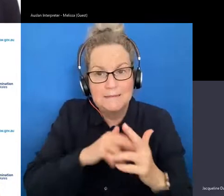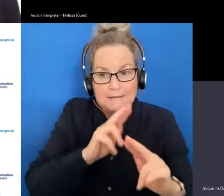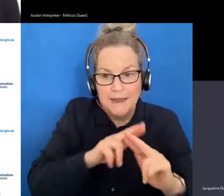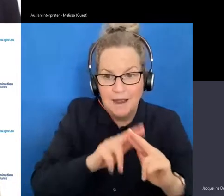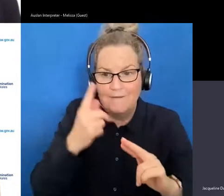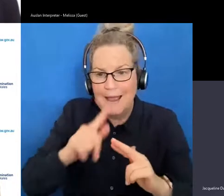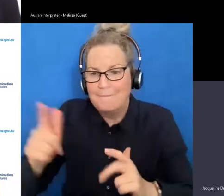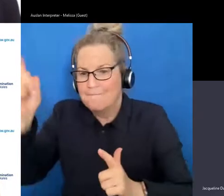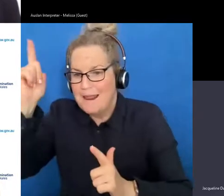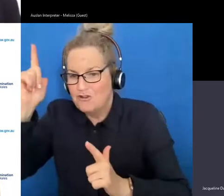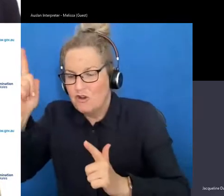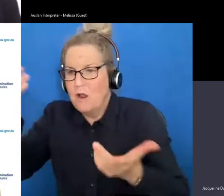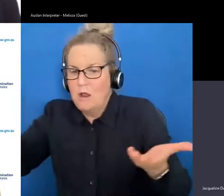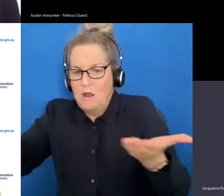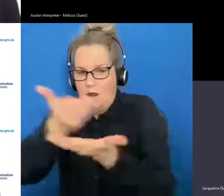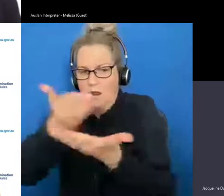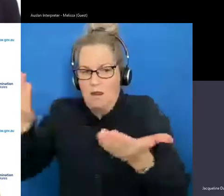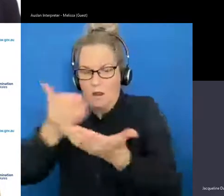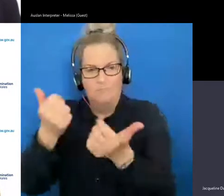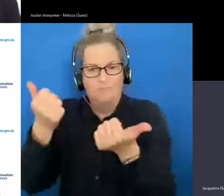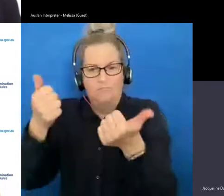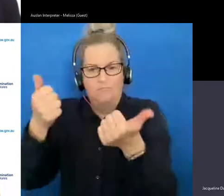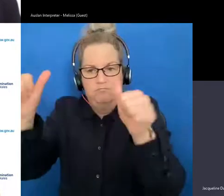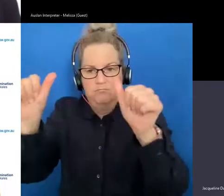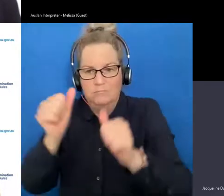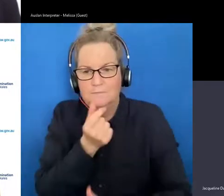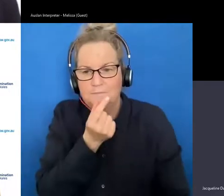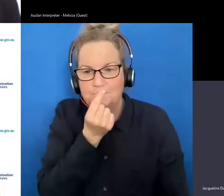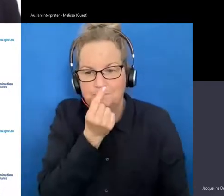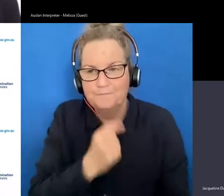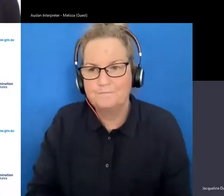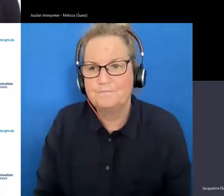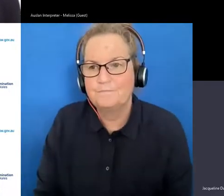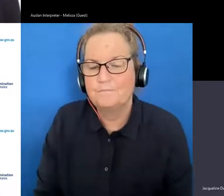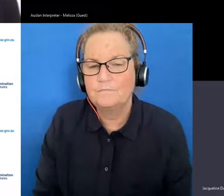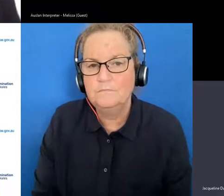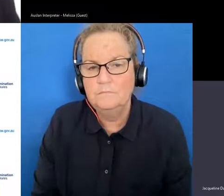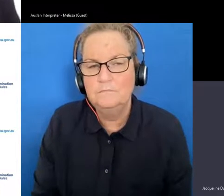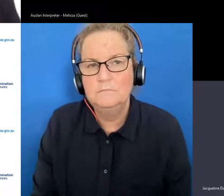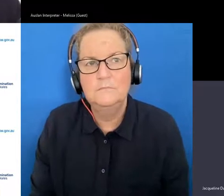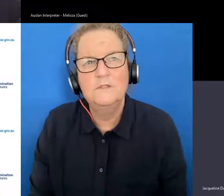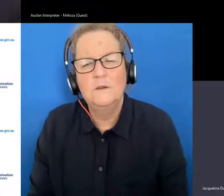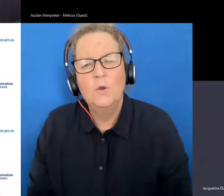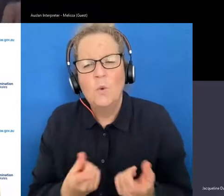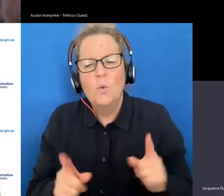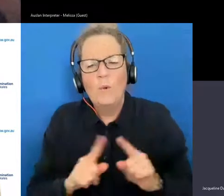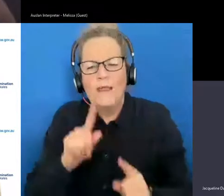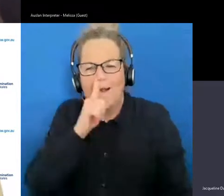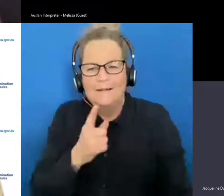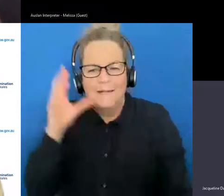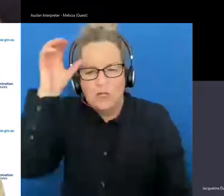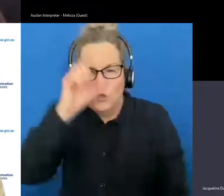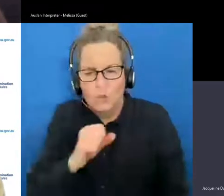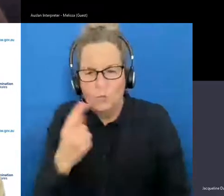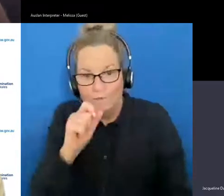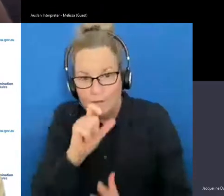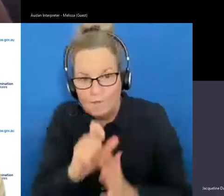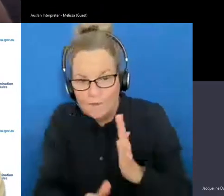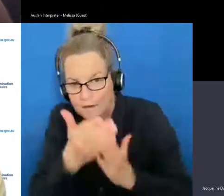have those conversations. You know, we can't always assume that the person with